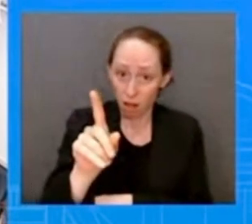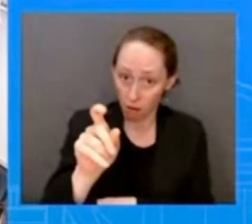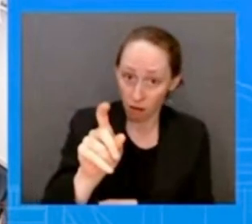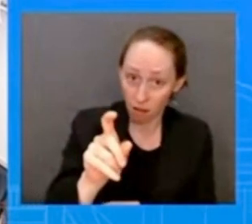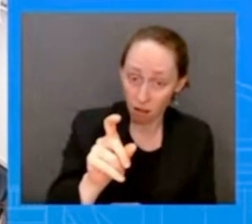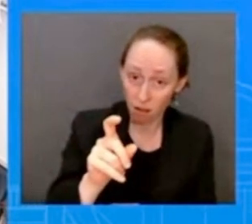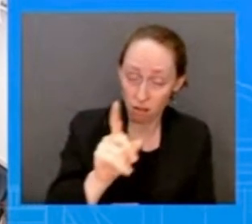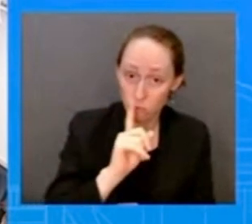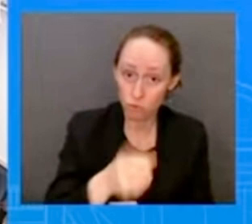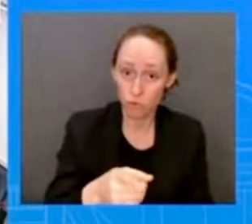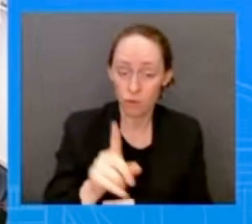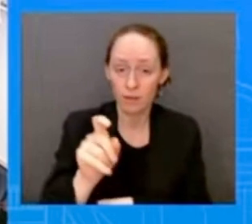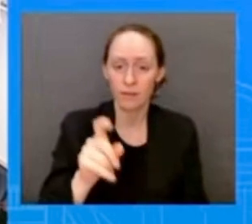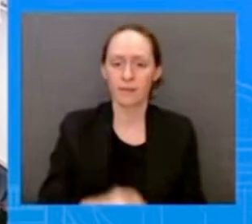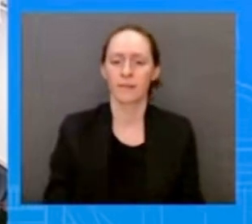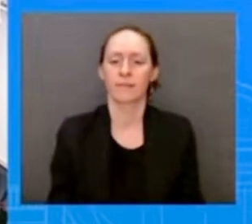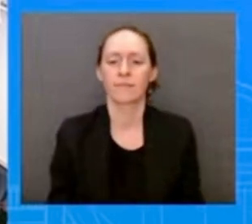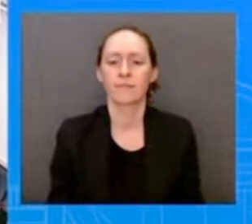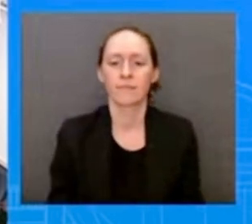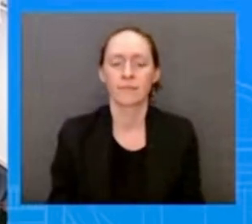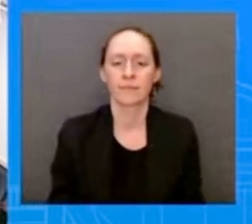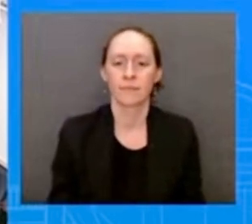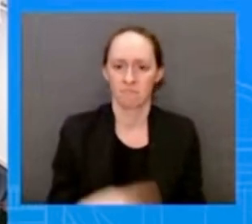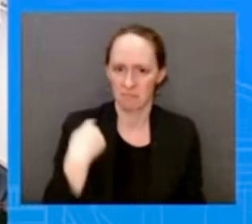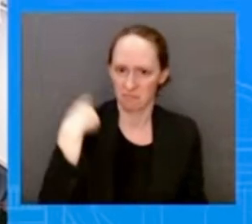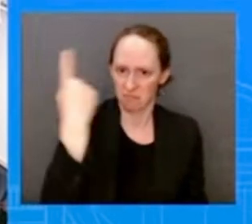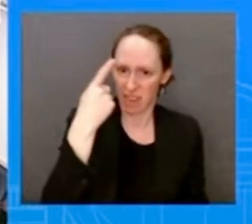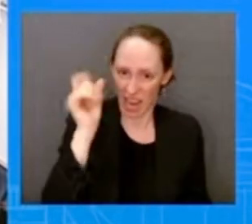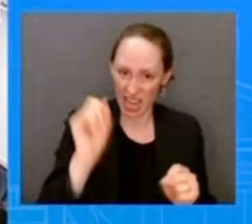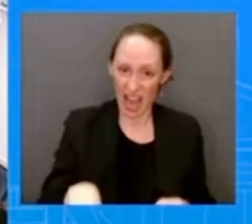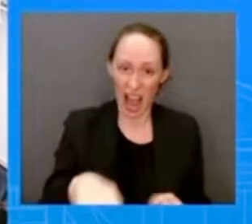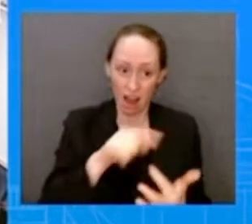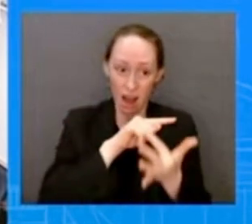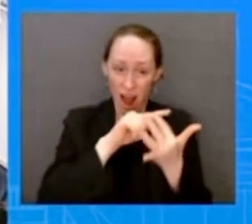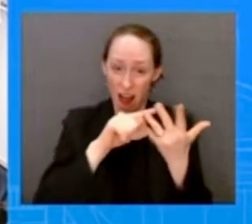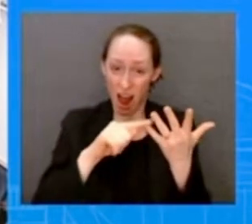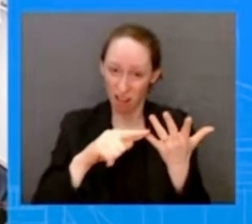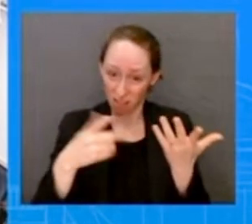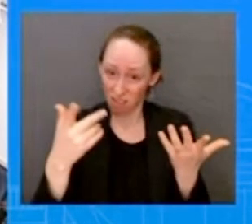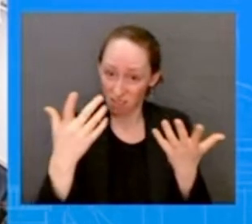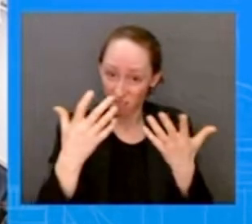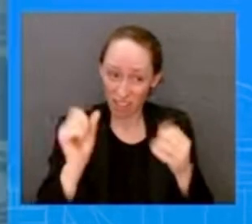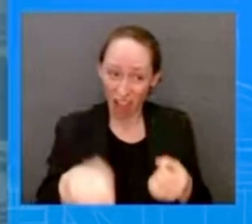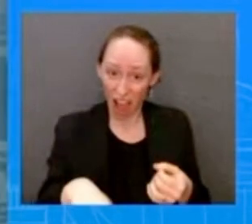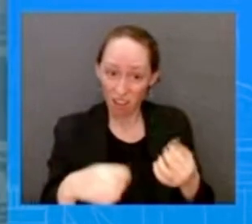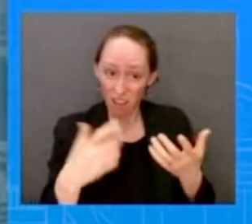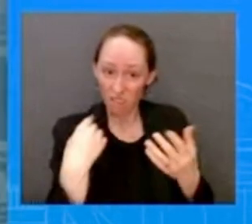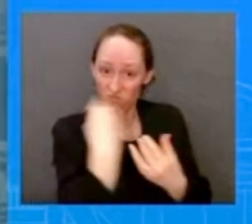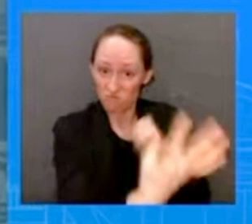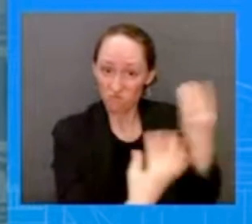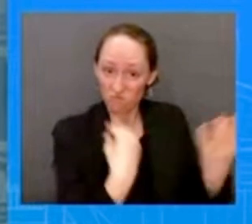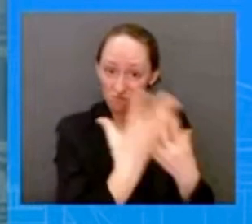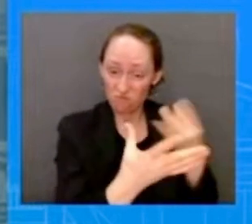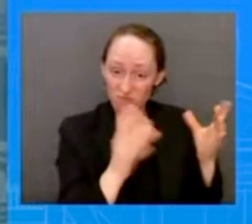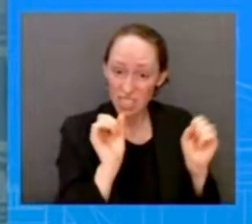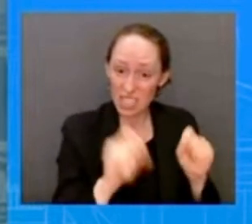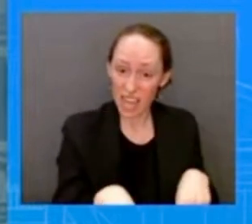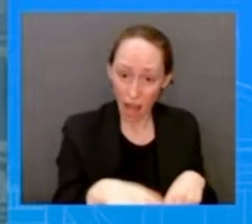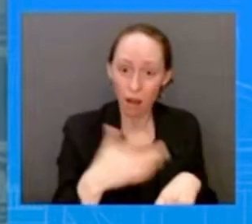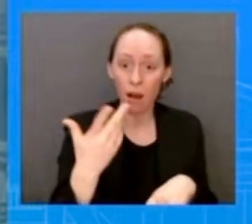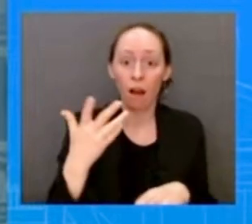the U.S. defense industry is already struggling to fulfill munitions requests for Ukraine? I don't know that there's anything to clarify. I